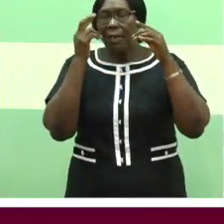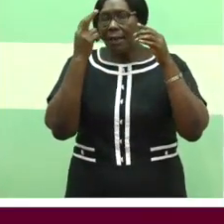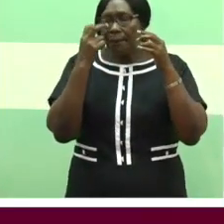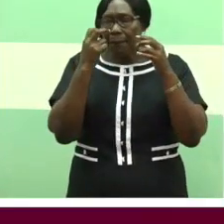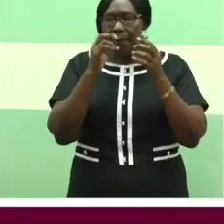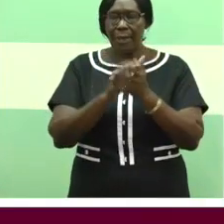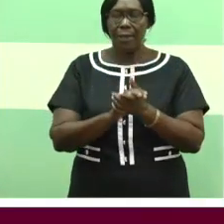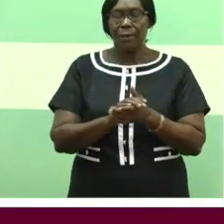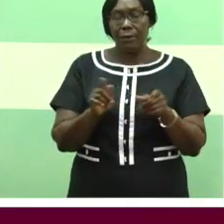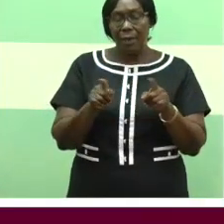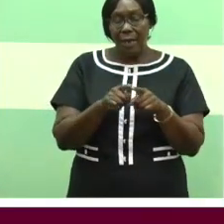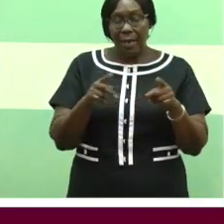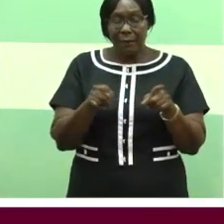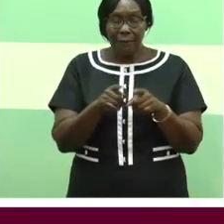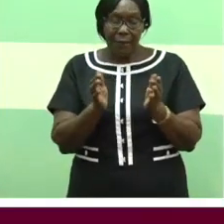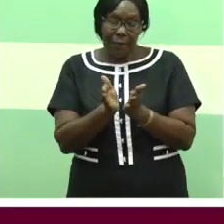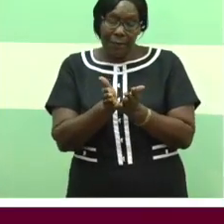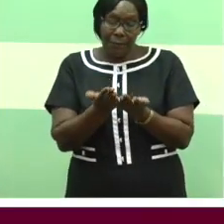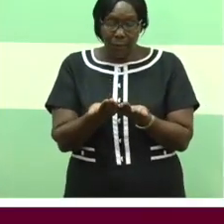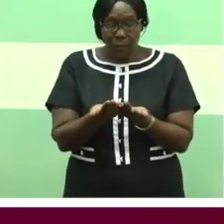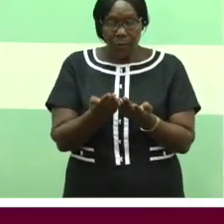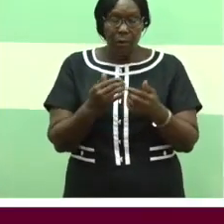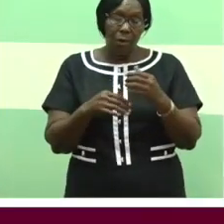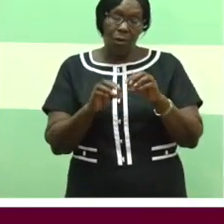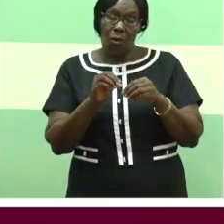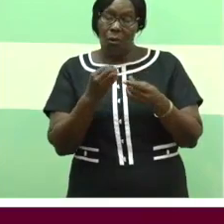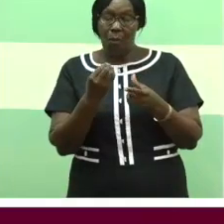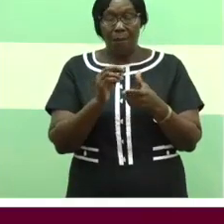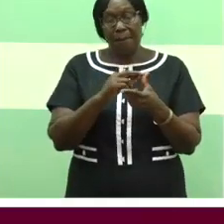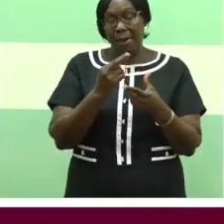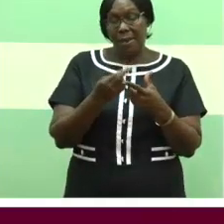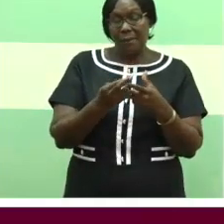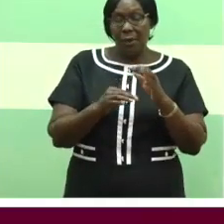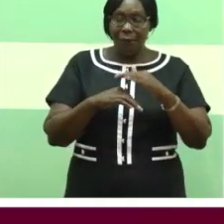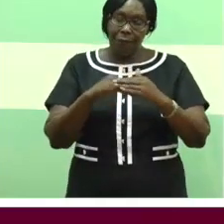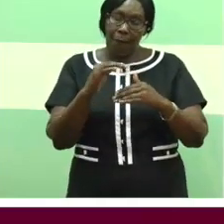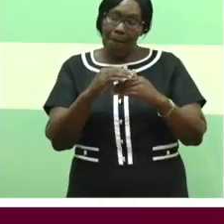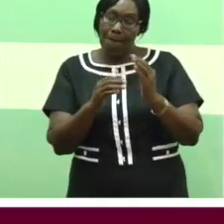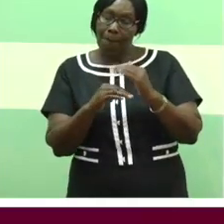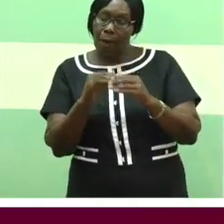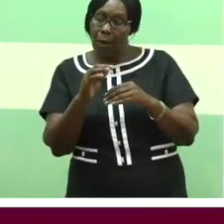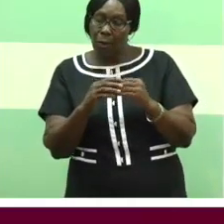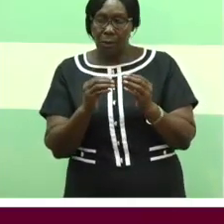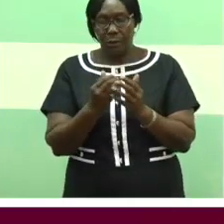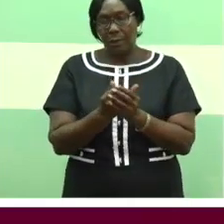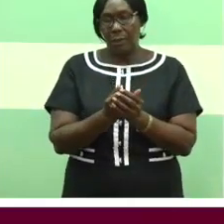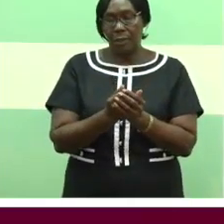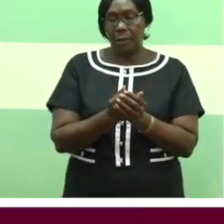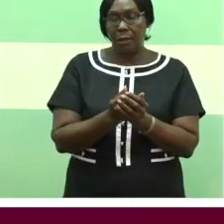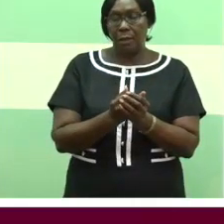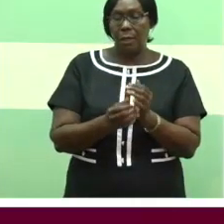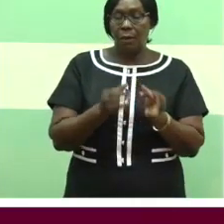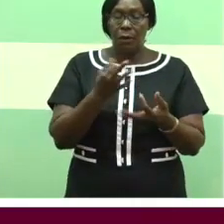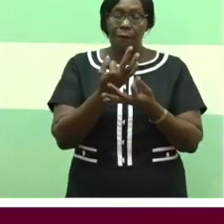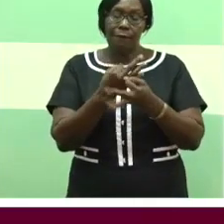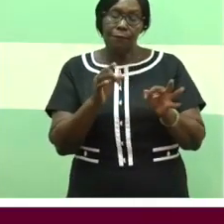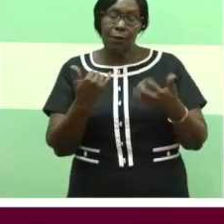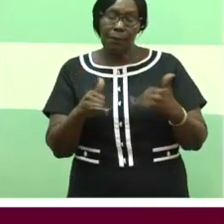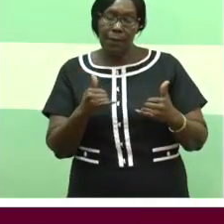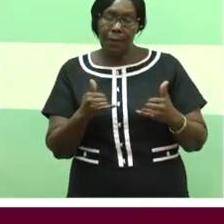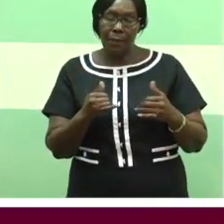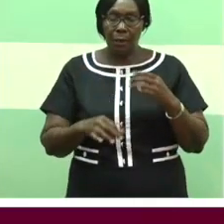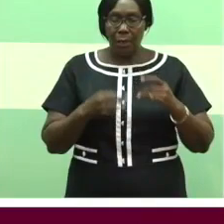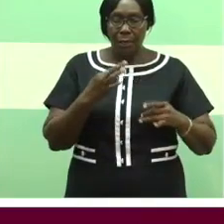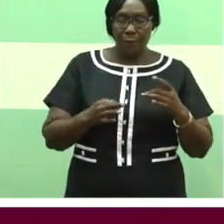it is that the child is doing blocks or free play, you may have a block, or if it is the child needs to draw